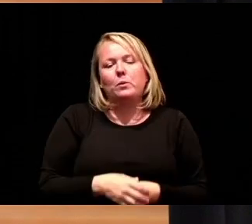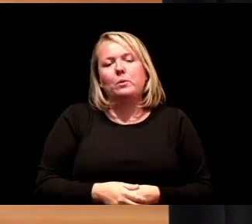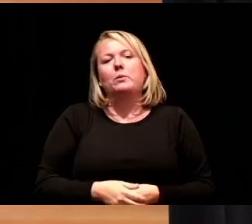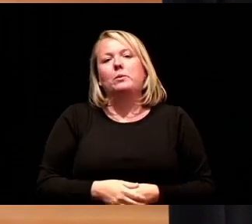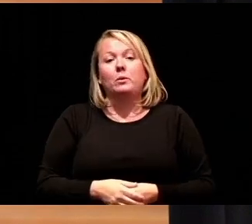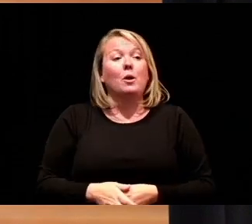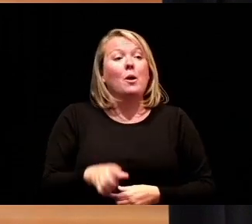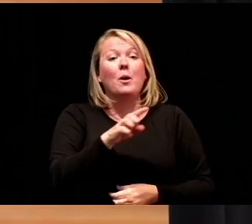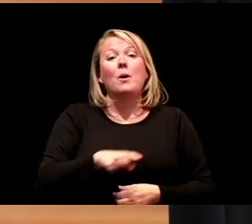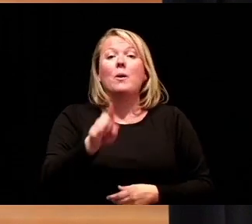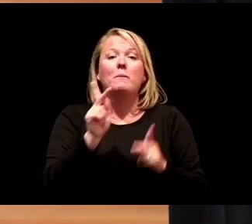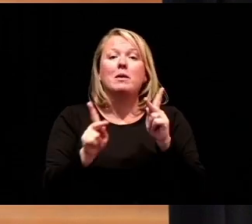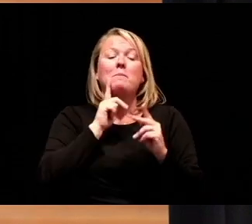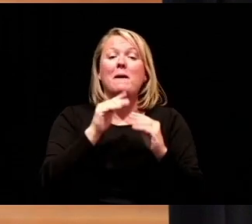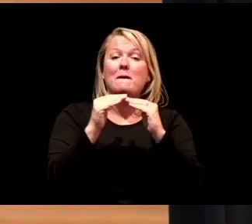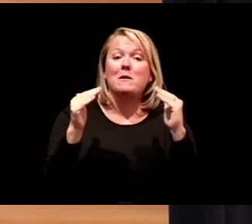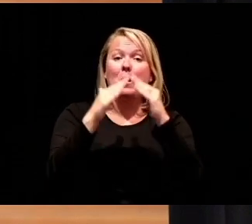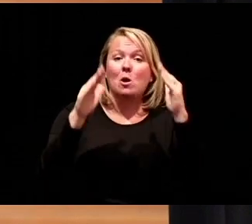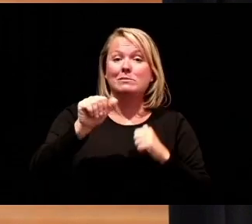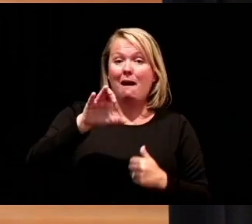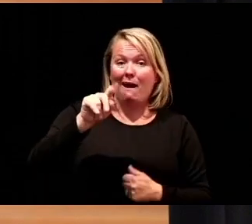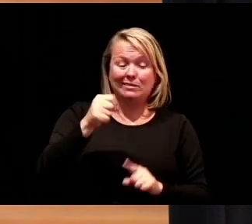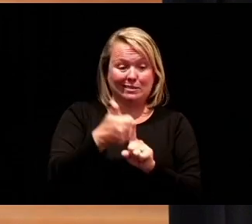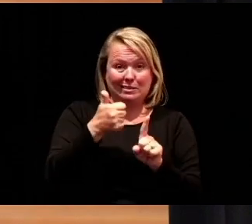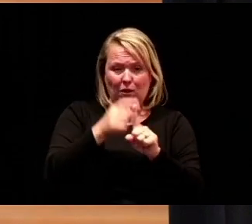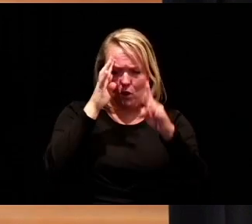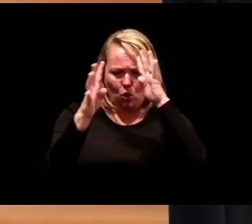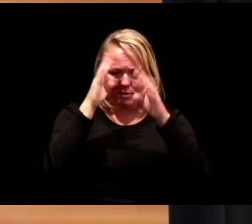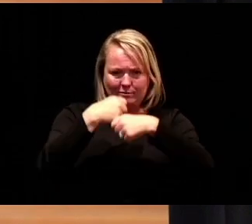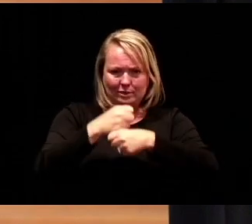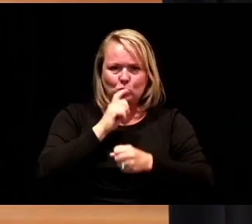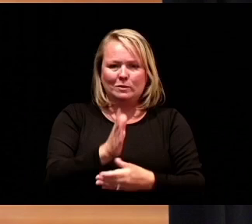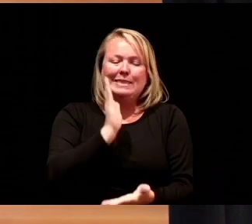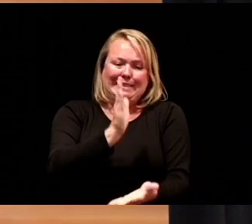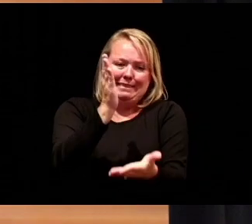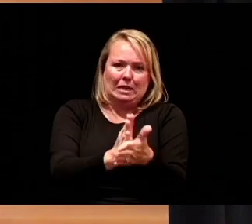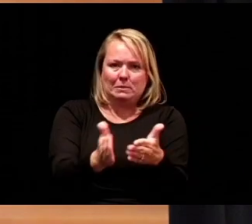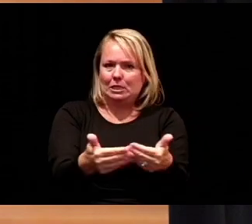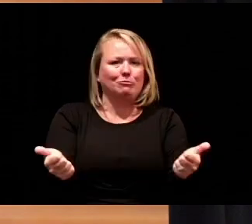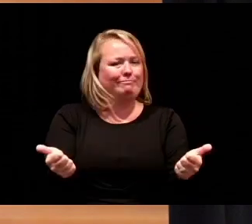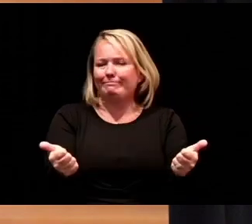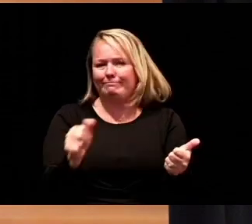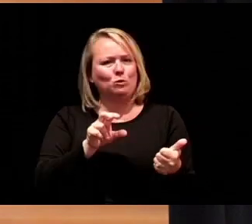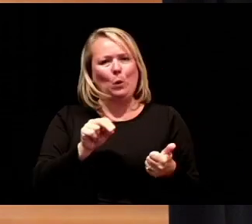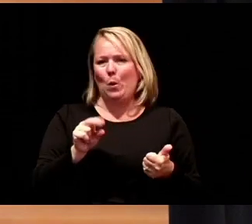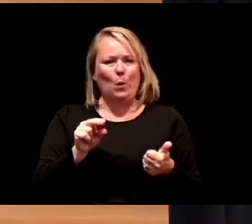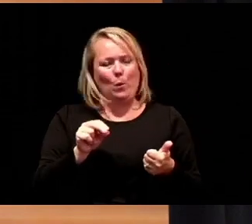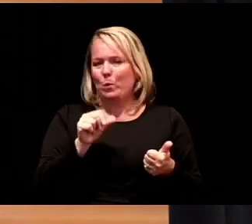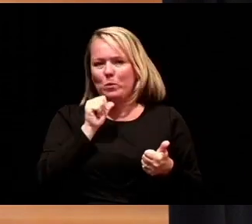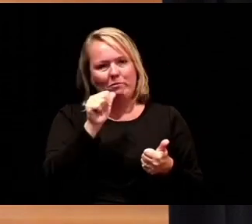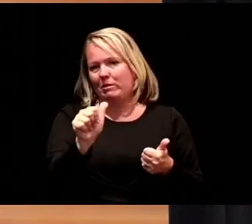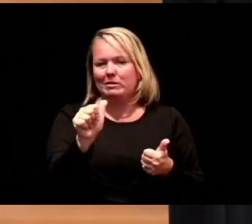or the implications of a housing decision? Really, it's the latter. It really is. By